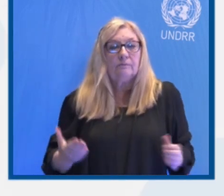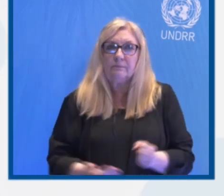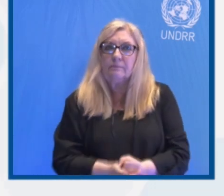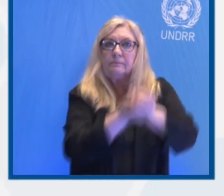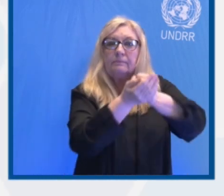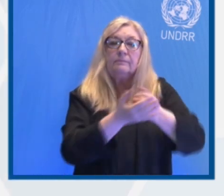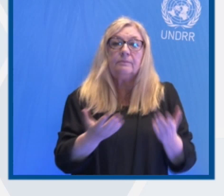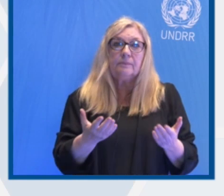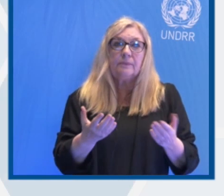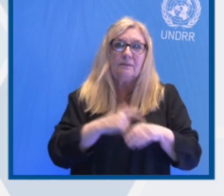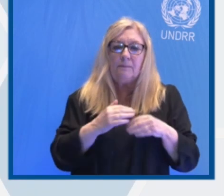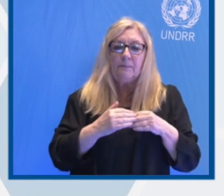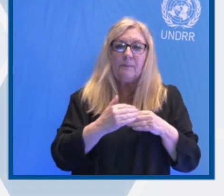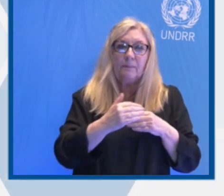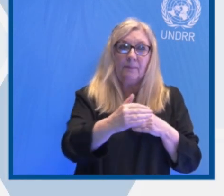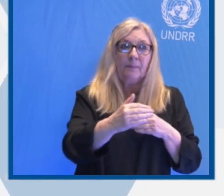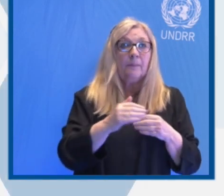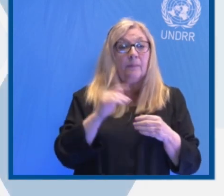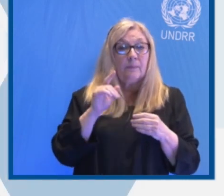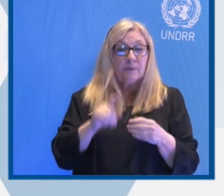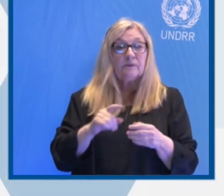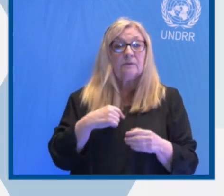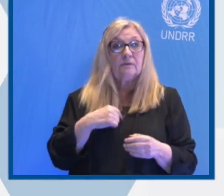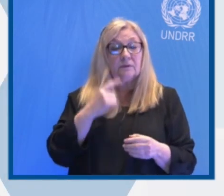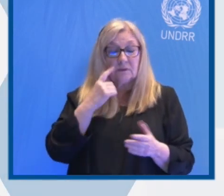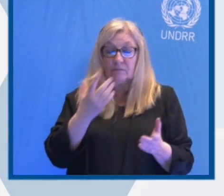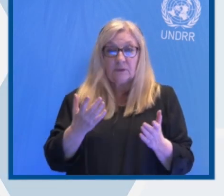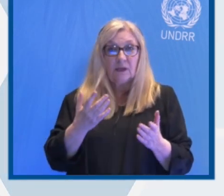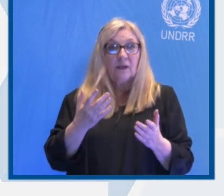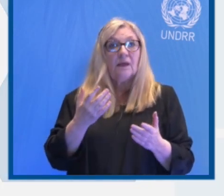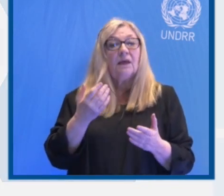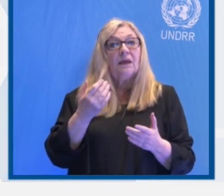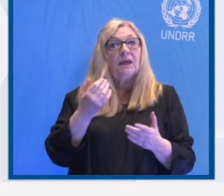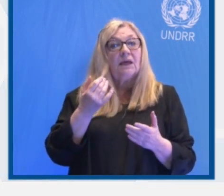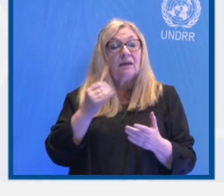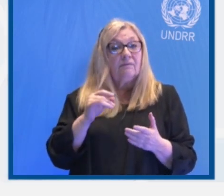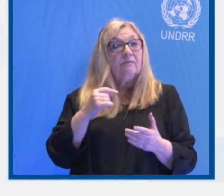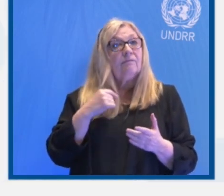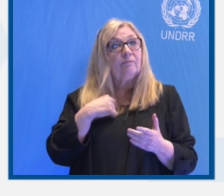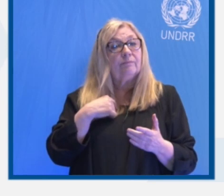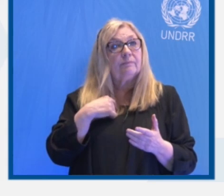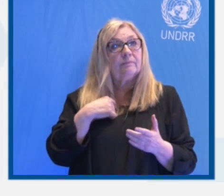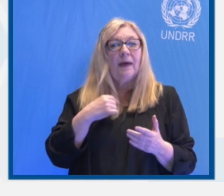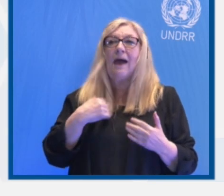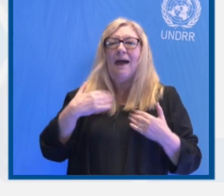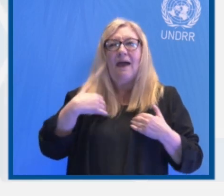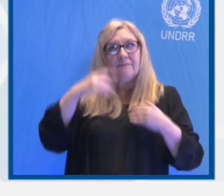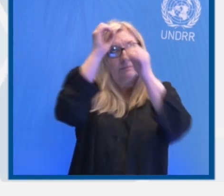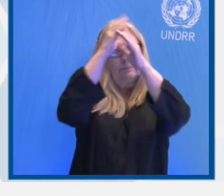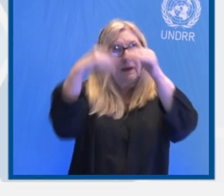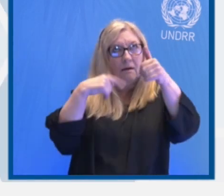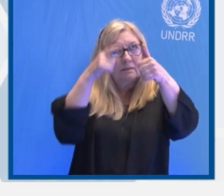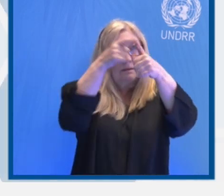over time. The downside here is that even if we hit all of our targets. So even if we hit our net